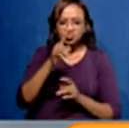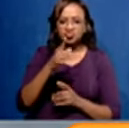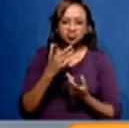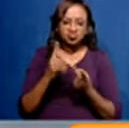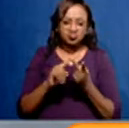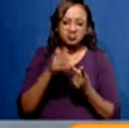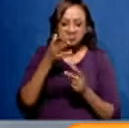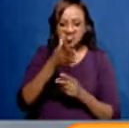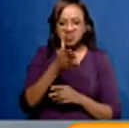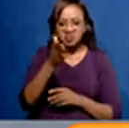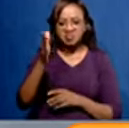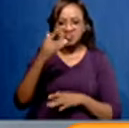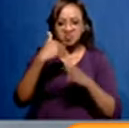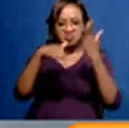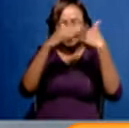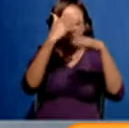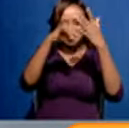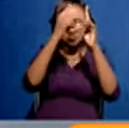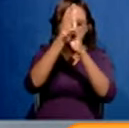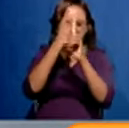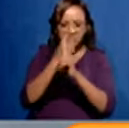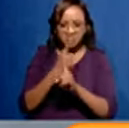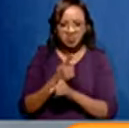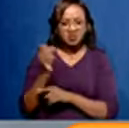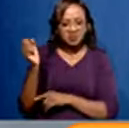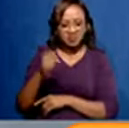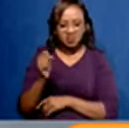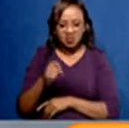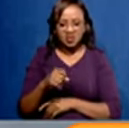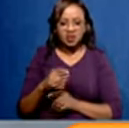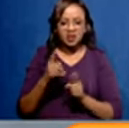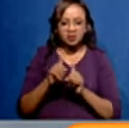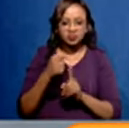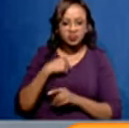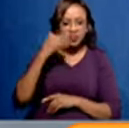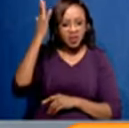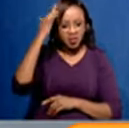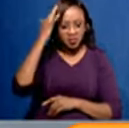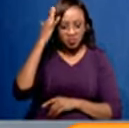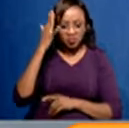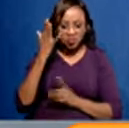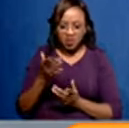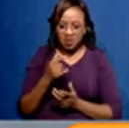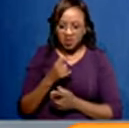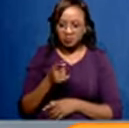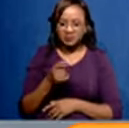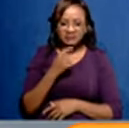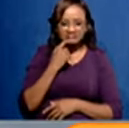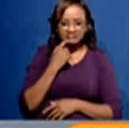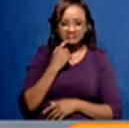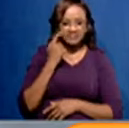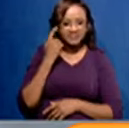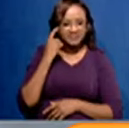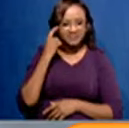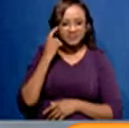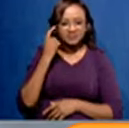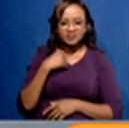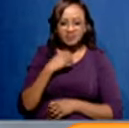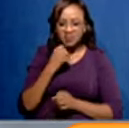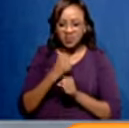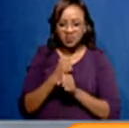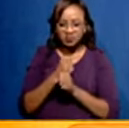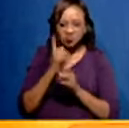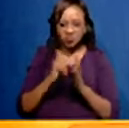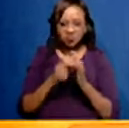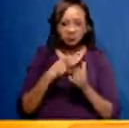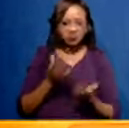campuses before. Yes. And I know walking into this one, you must have thought to yourself, am I biting more than I can chew?